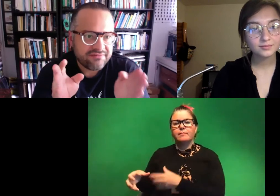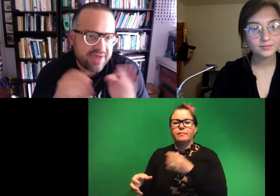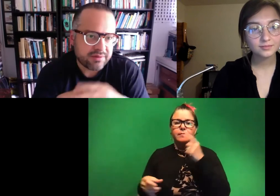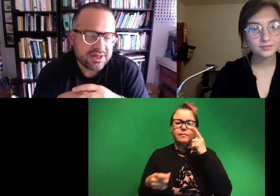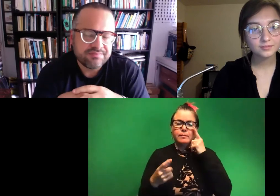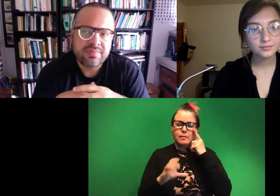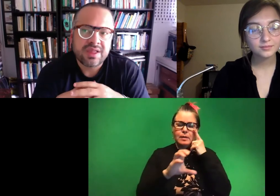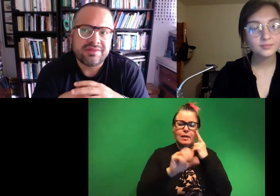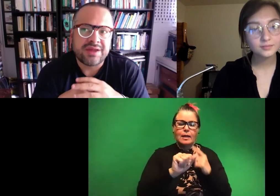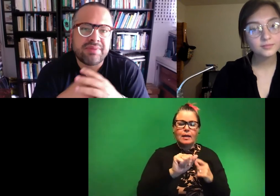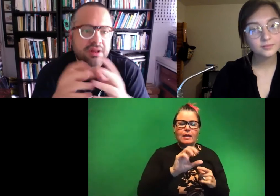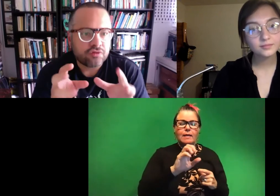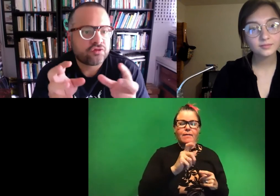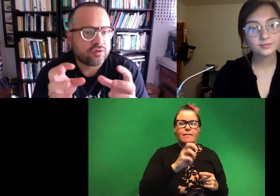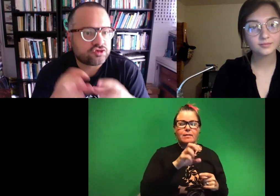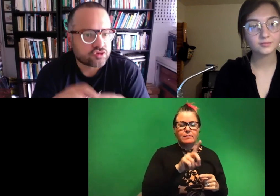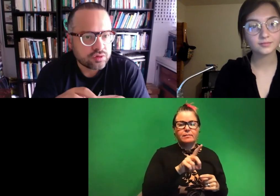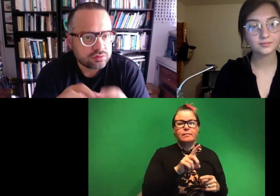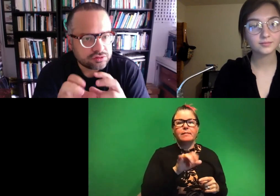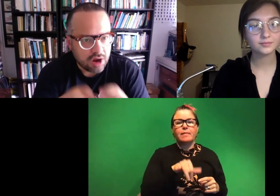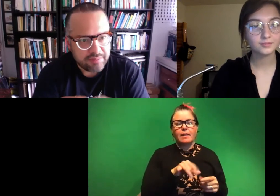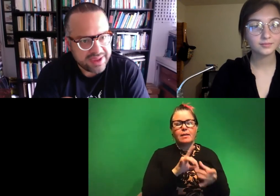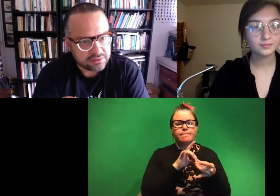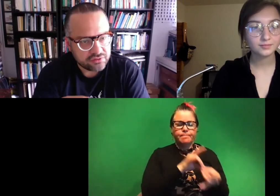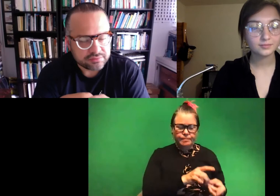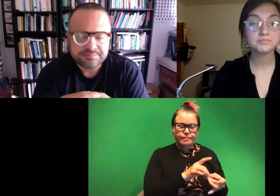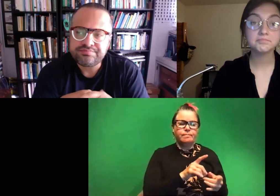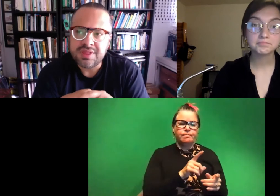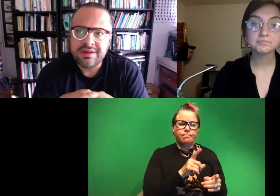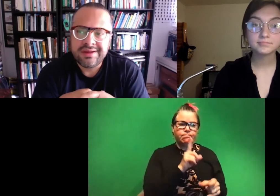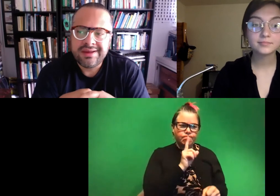Scarabaeidae family that belongs to the true dung beetles.